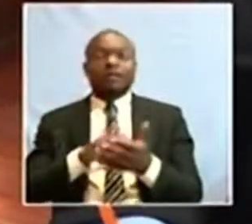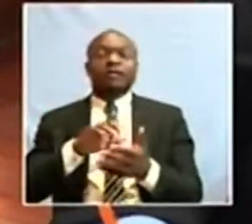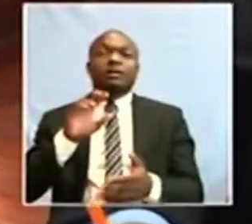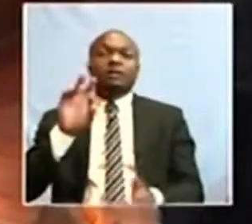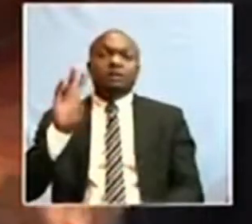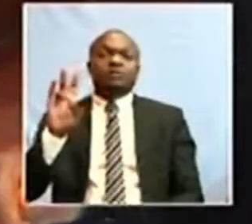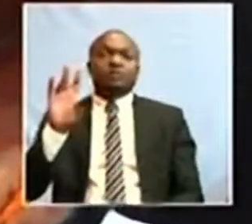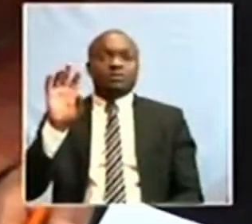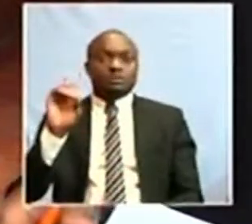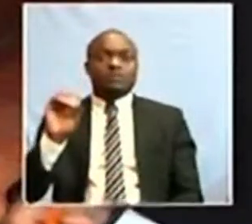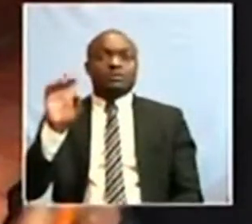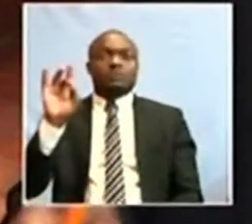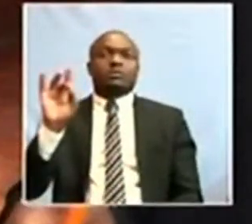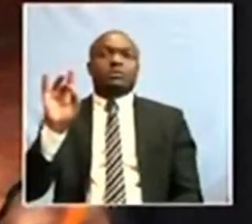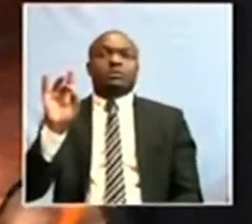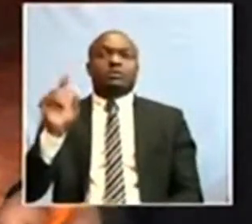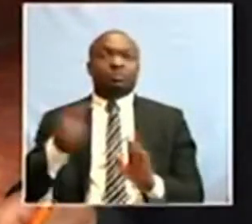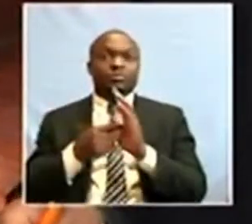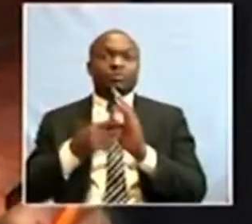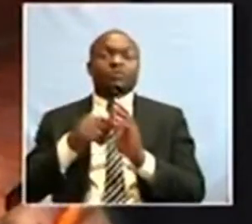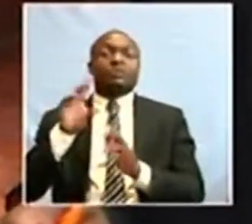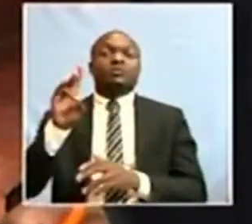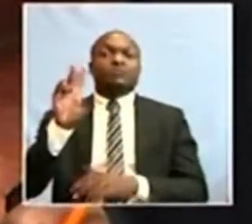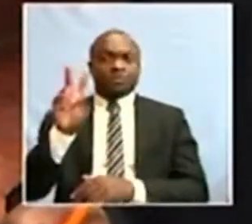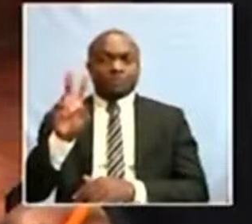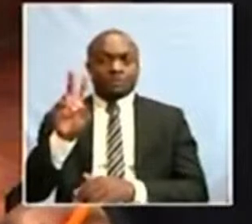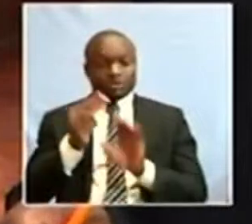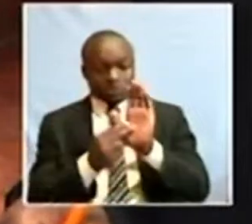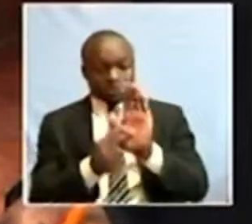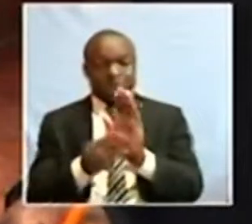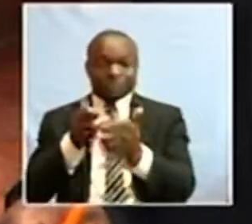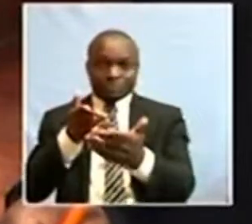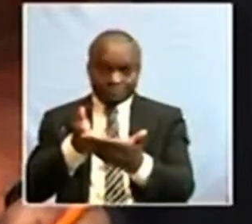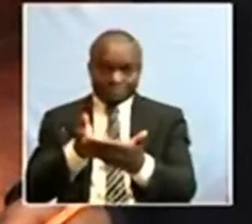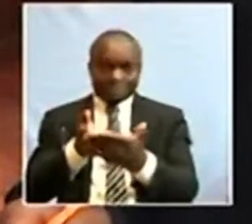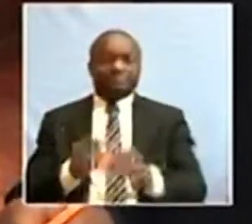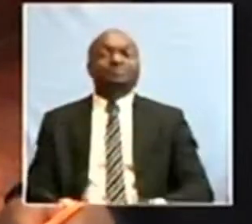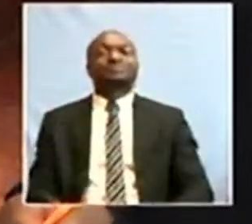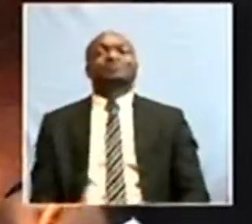299,708.72 as tabulated below. Okay.